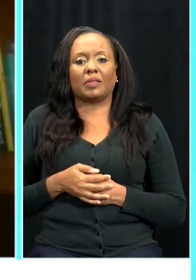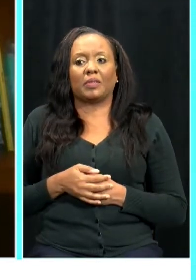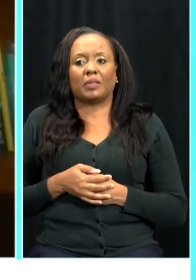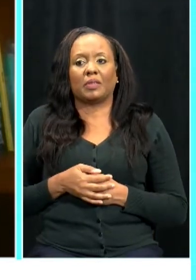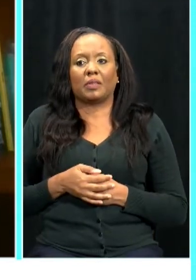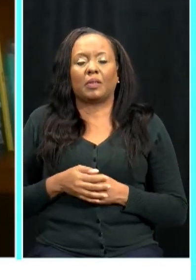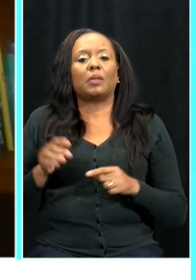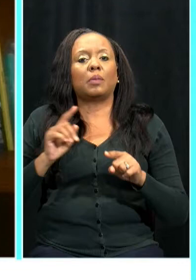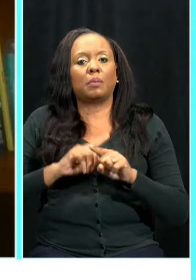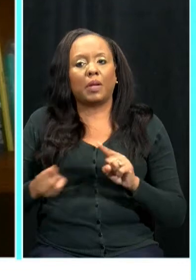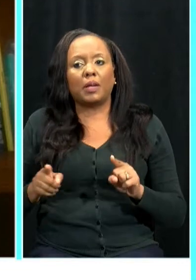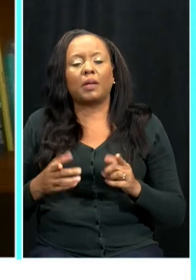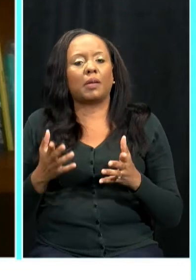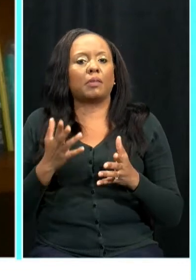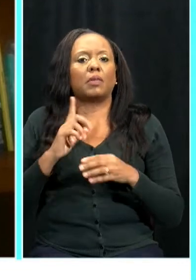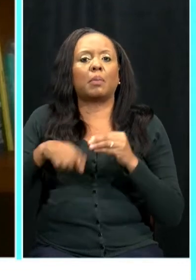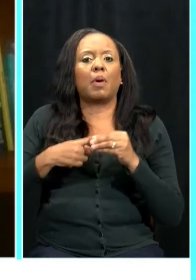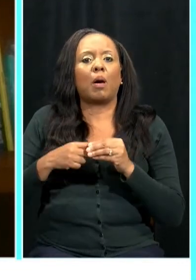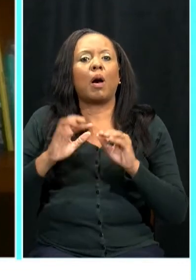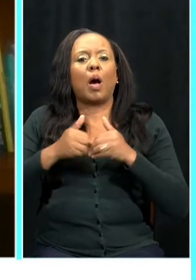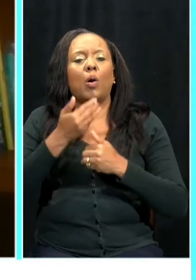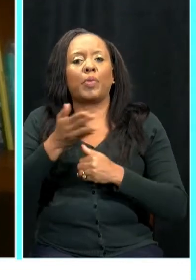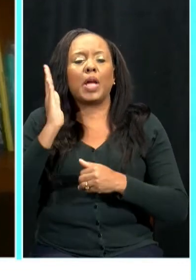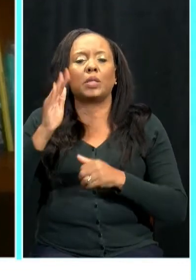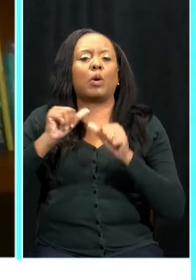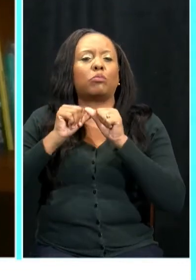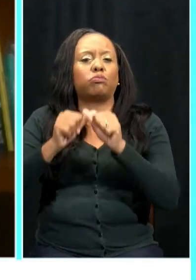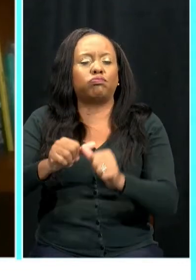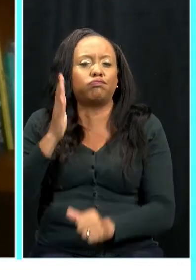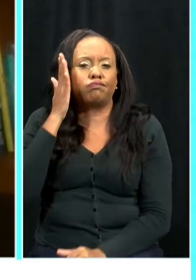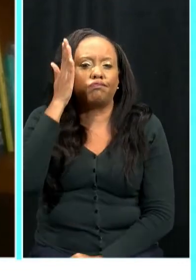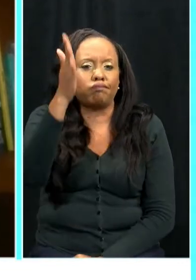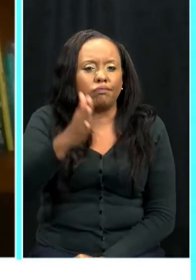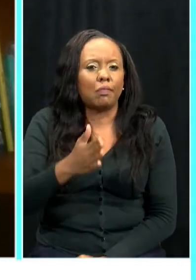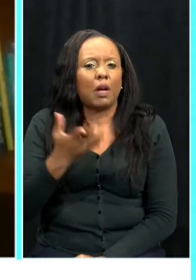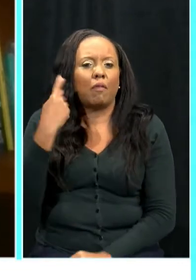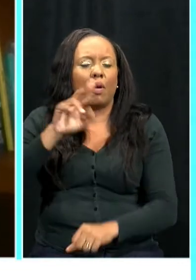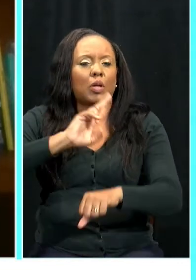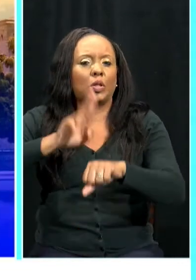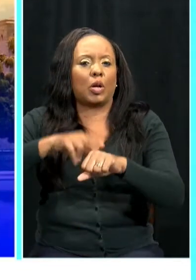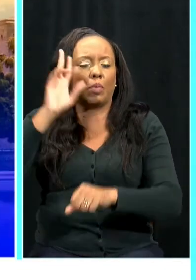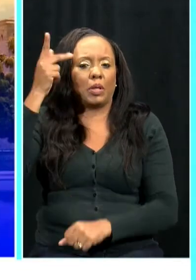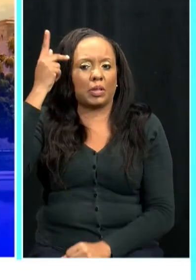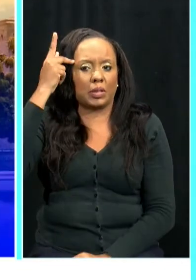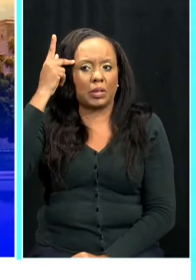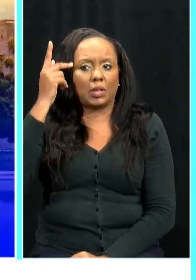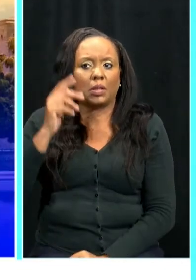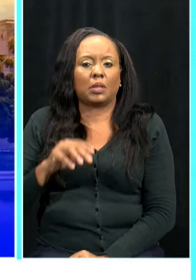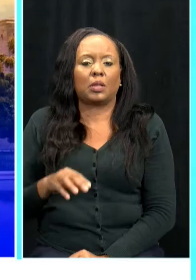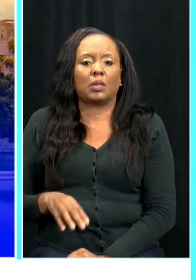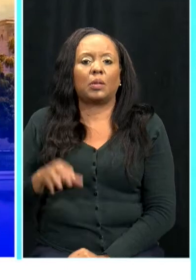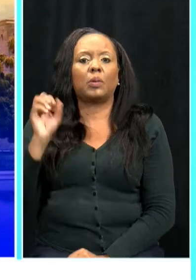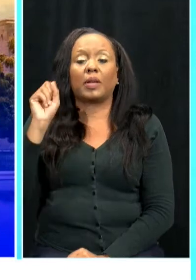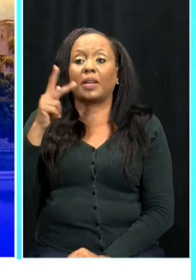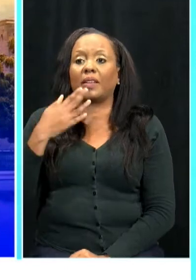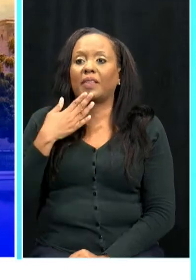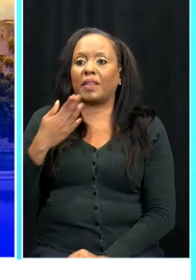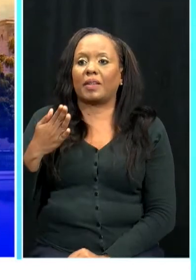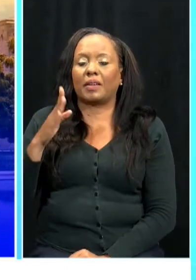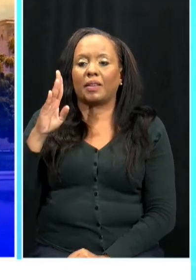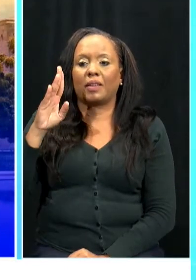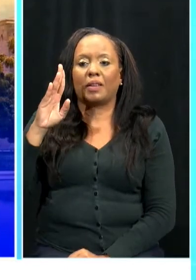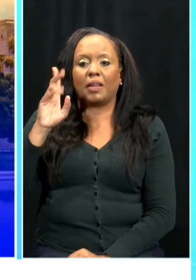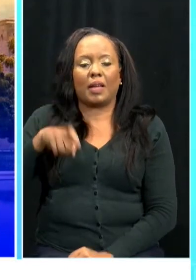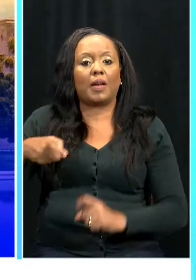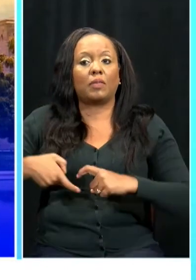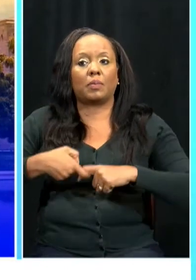long term of the short to medium Okay. term return of normal politics in Barbados. Thank And you, I think Dr. what she has Joseph. done We are is going to that she take a has shortened break. the